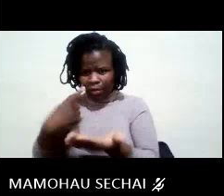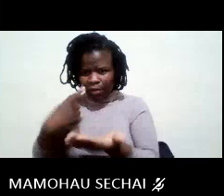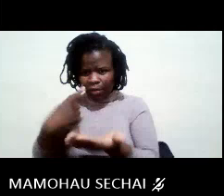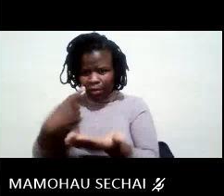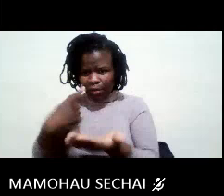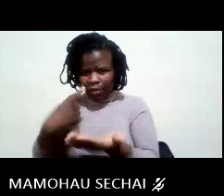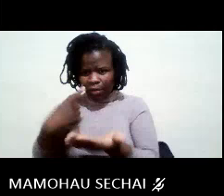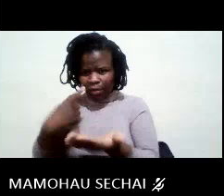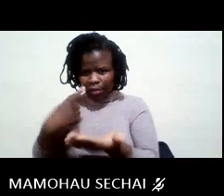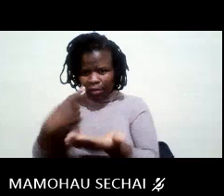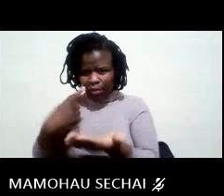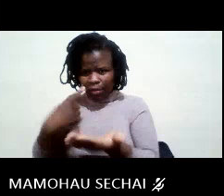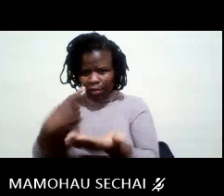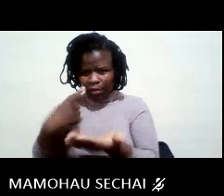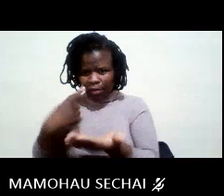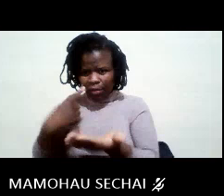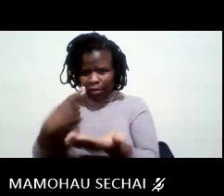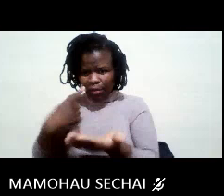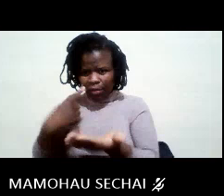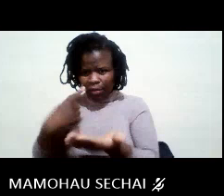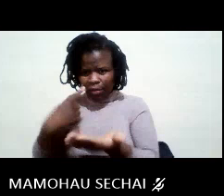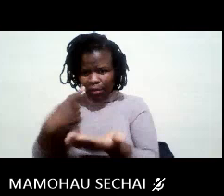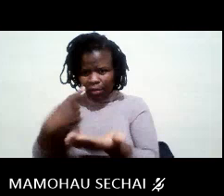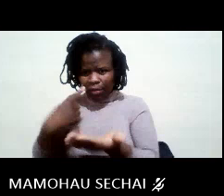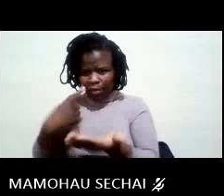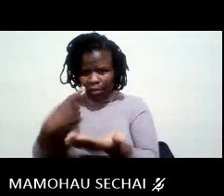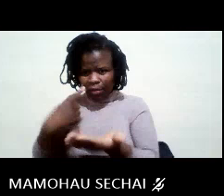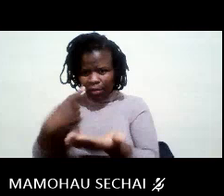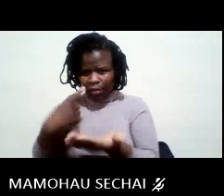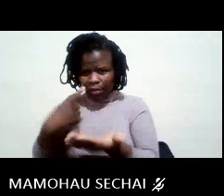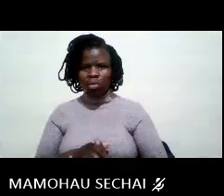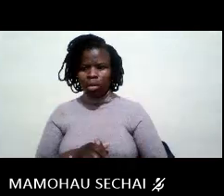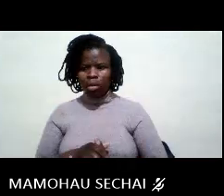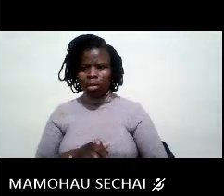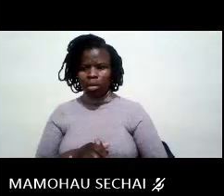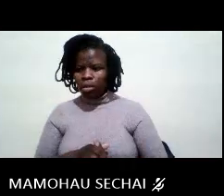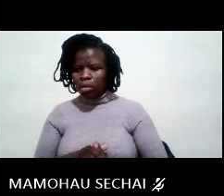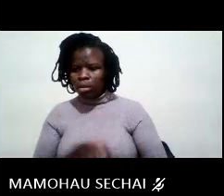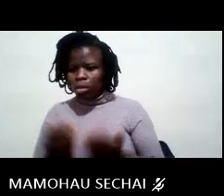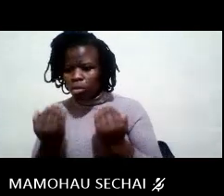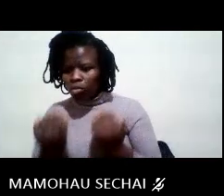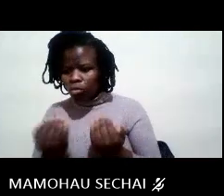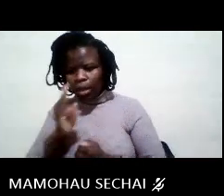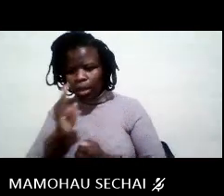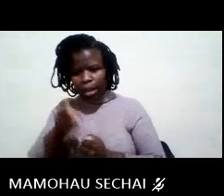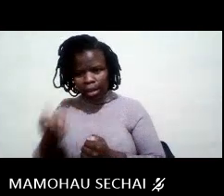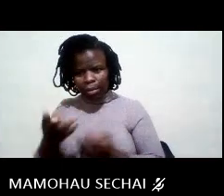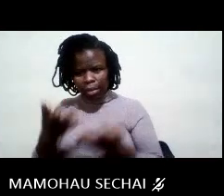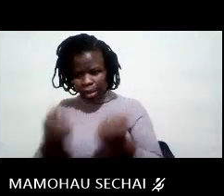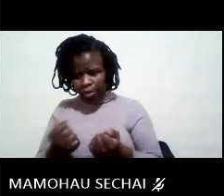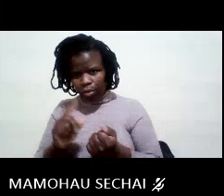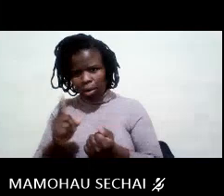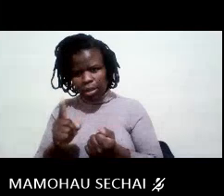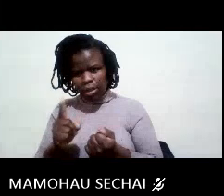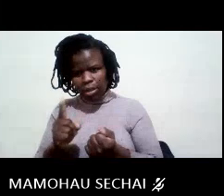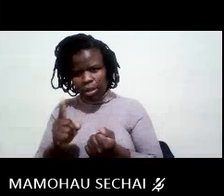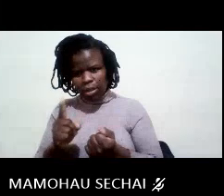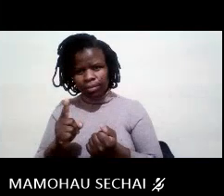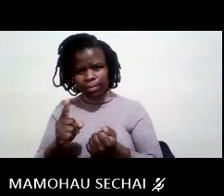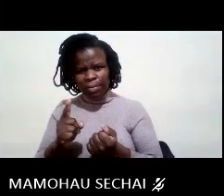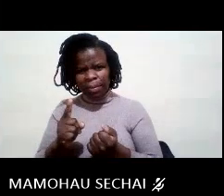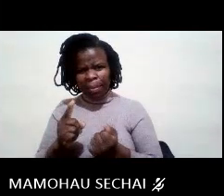wrote, connected flaws. Read through that. And then with that article, you just write a little